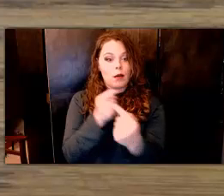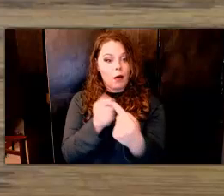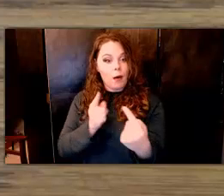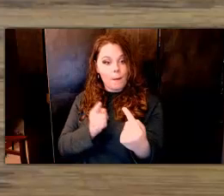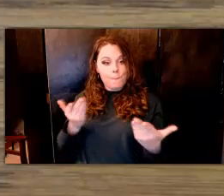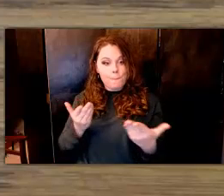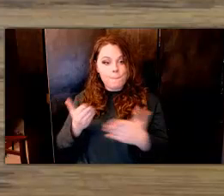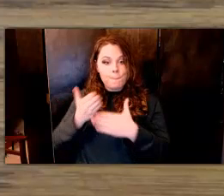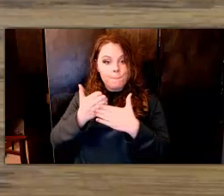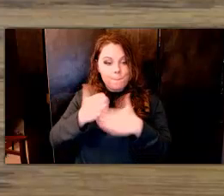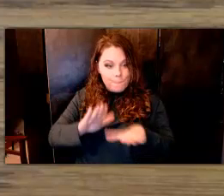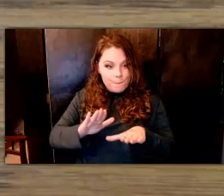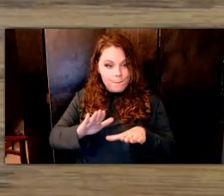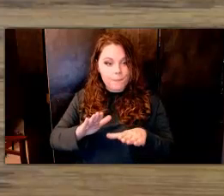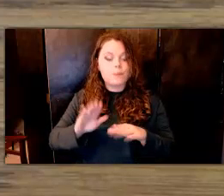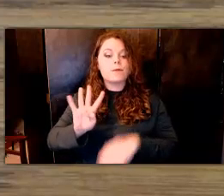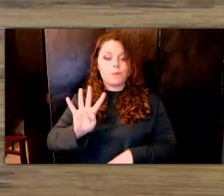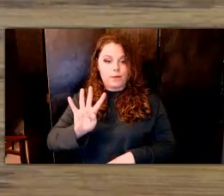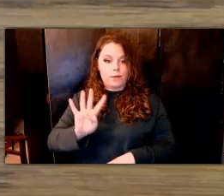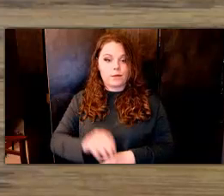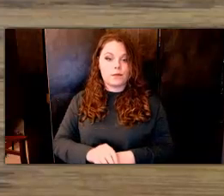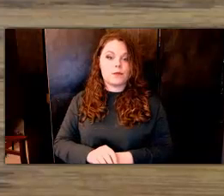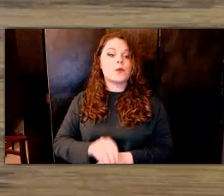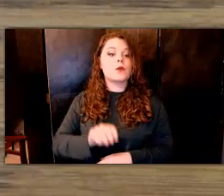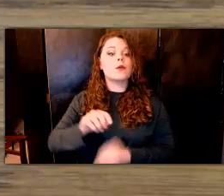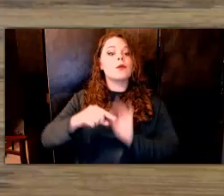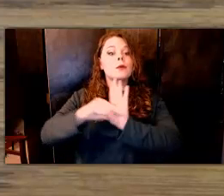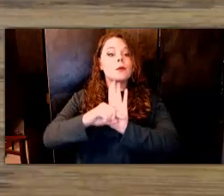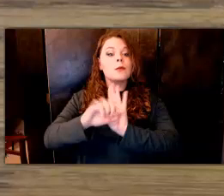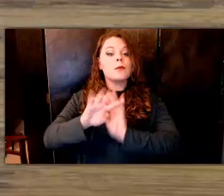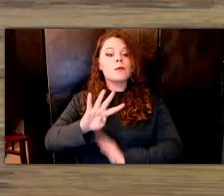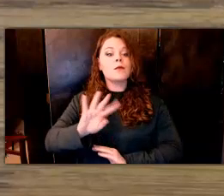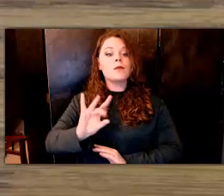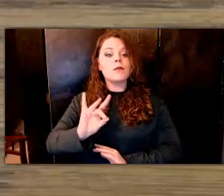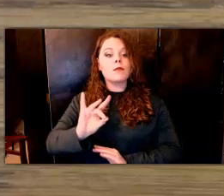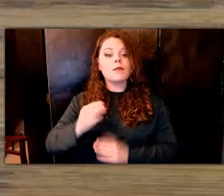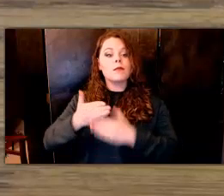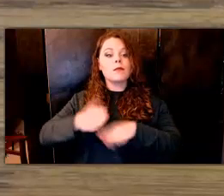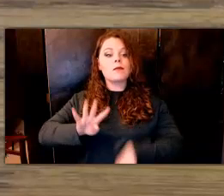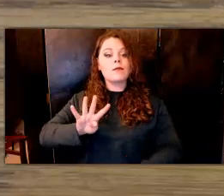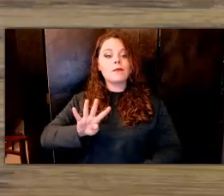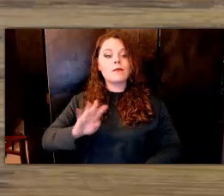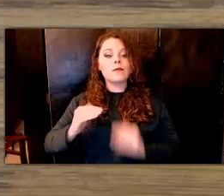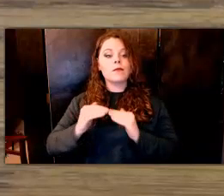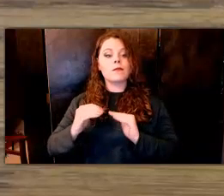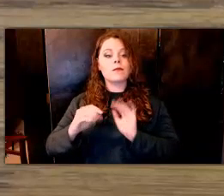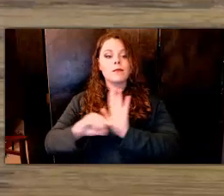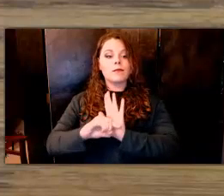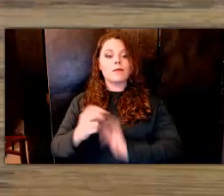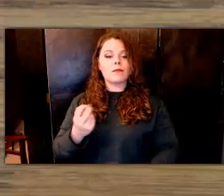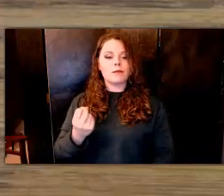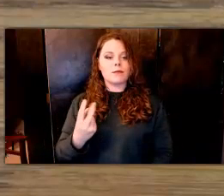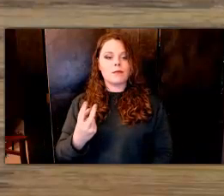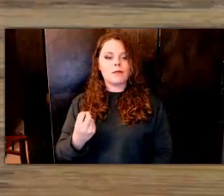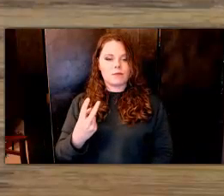So negative 48 divided by 4 gives us a negative 12. And that's how you would solve the